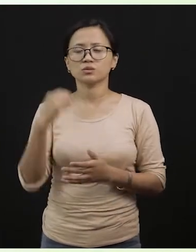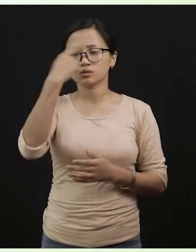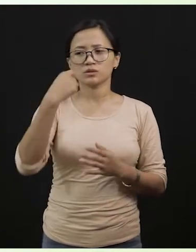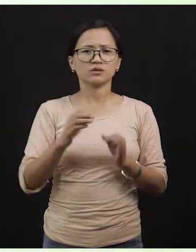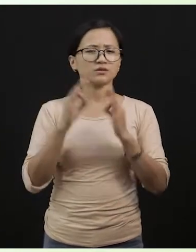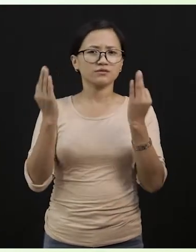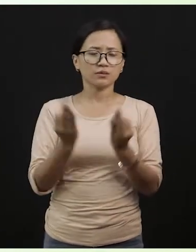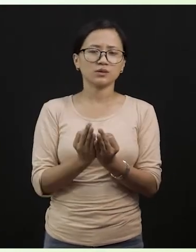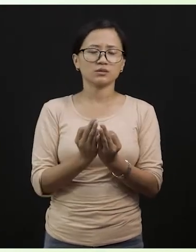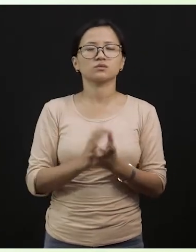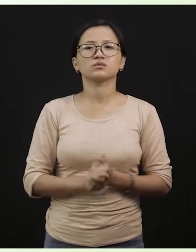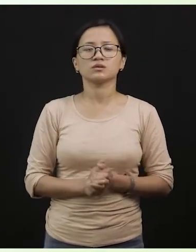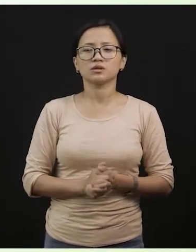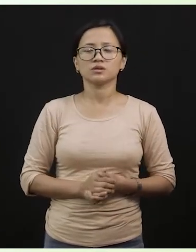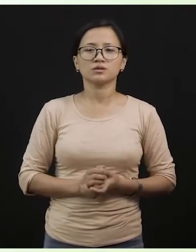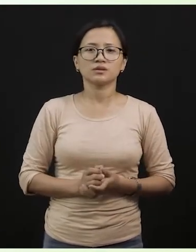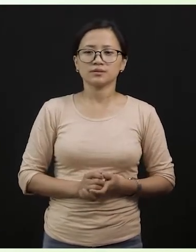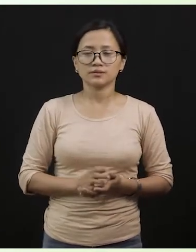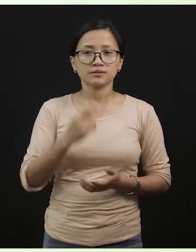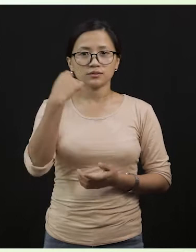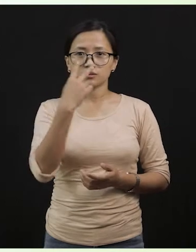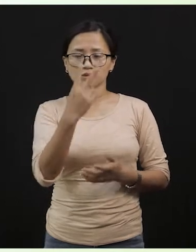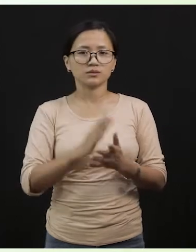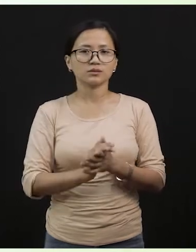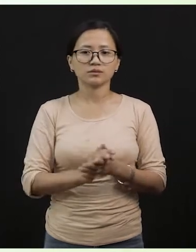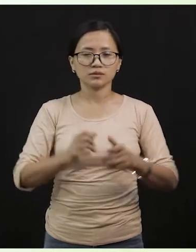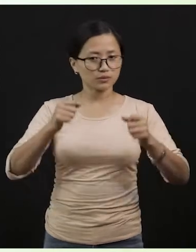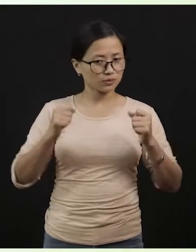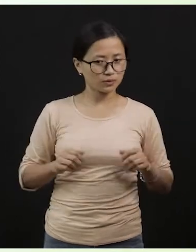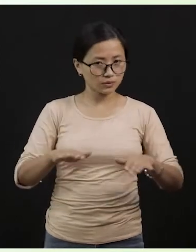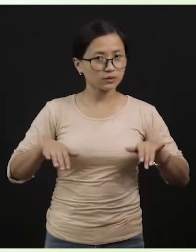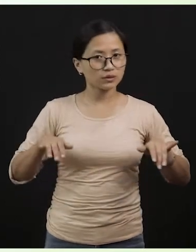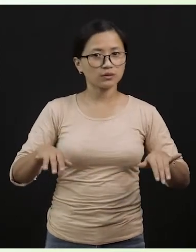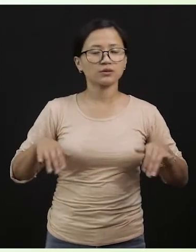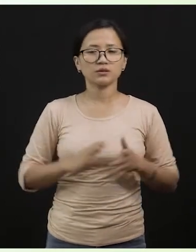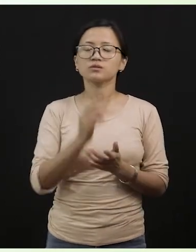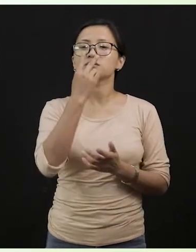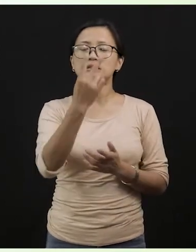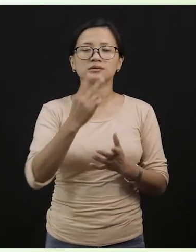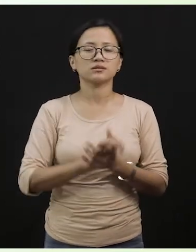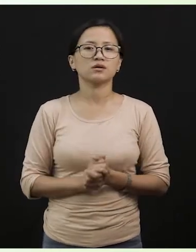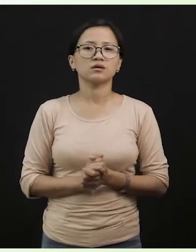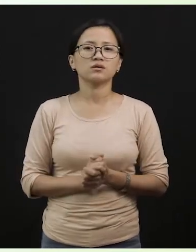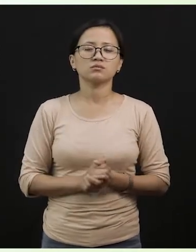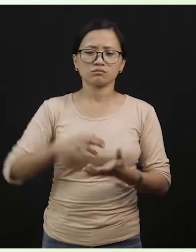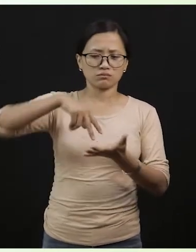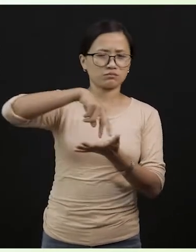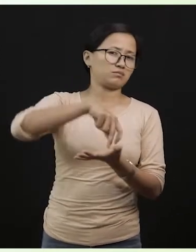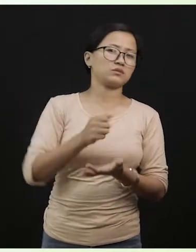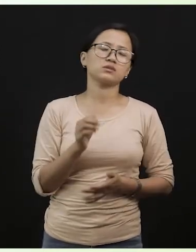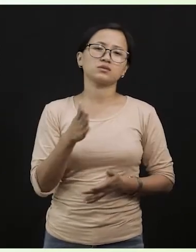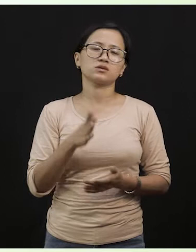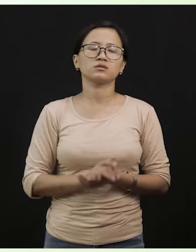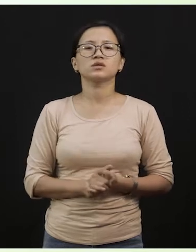old woman from her wheelchair. I'm sure the old lady here in the picture is unable to walk, and so